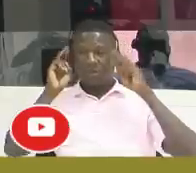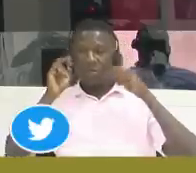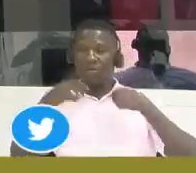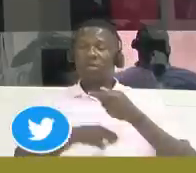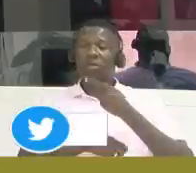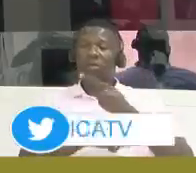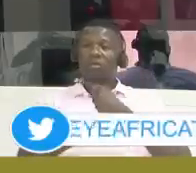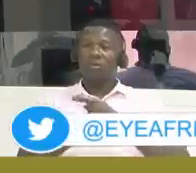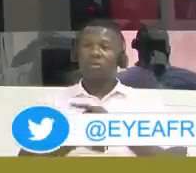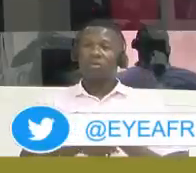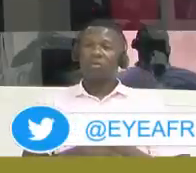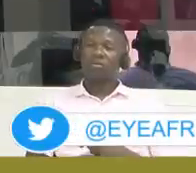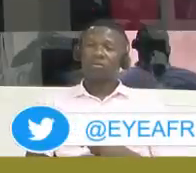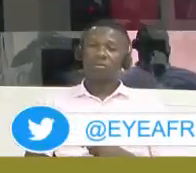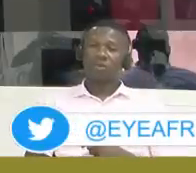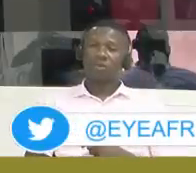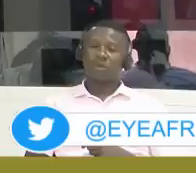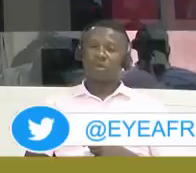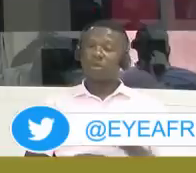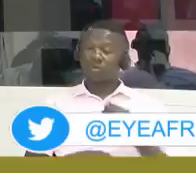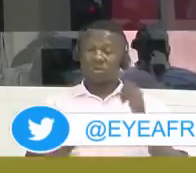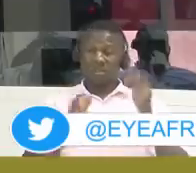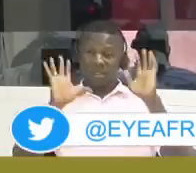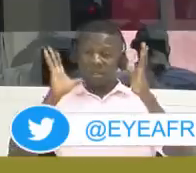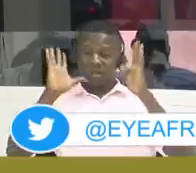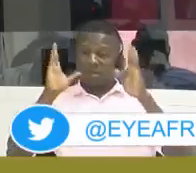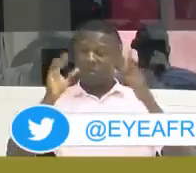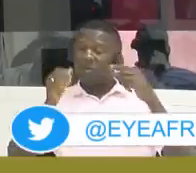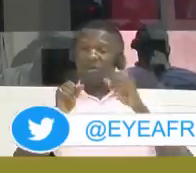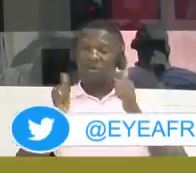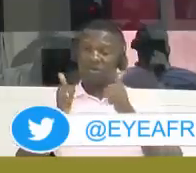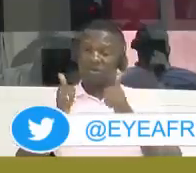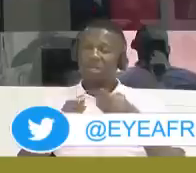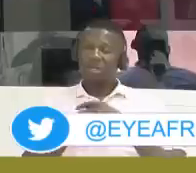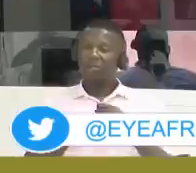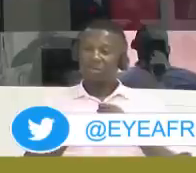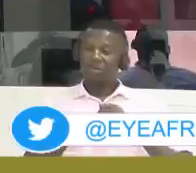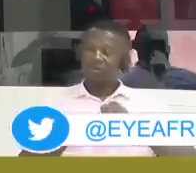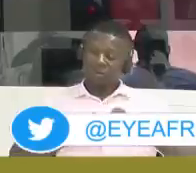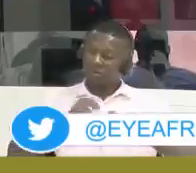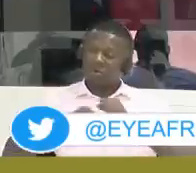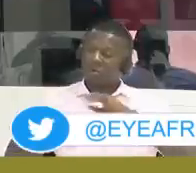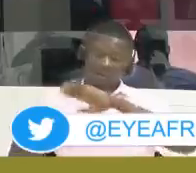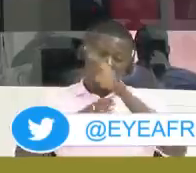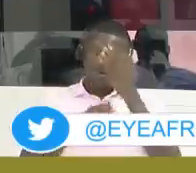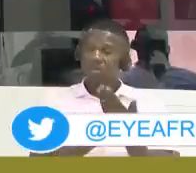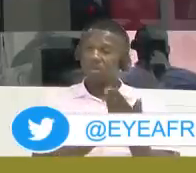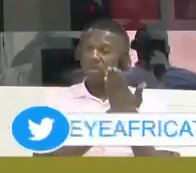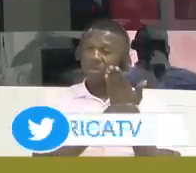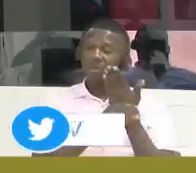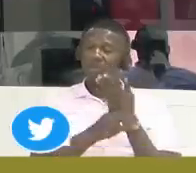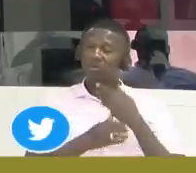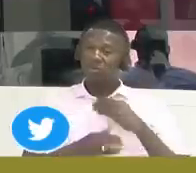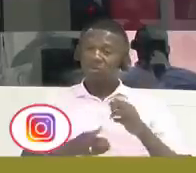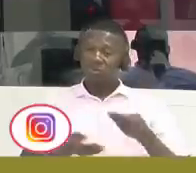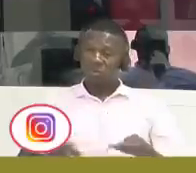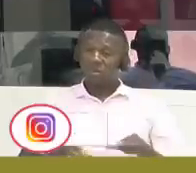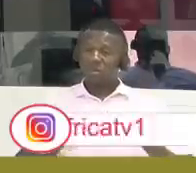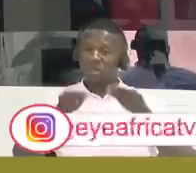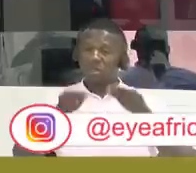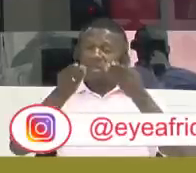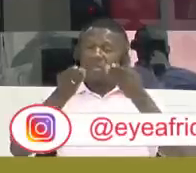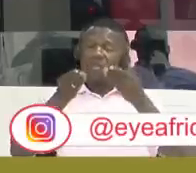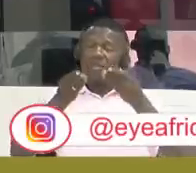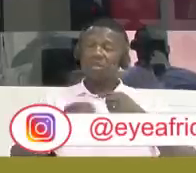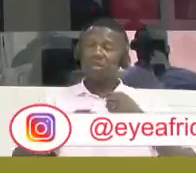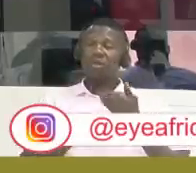I must congratulate you on that. Having struggled all by yourself, you raised a young,